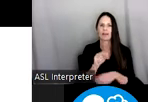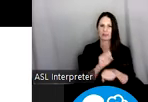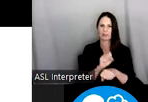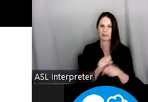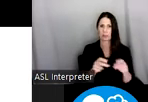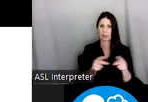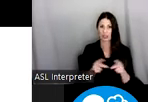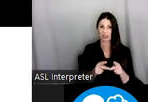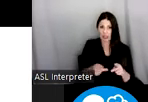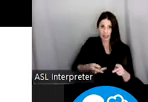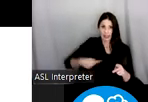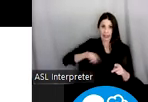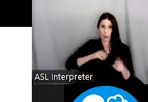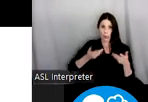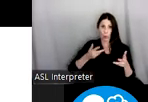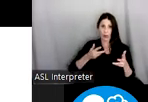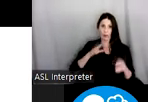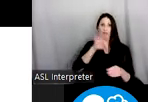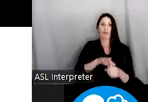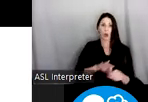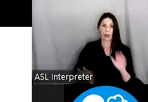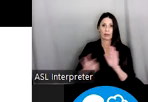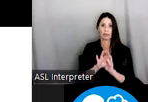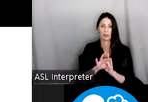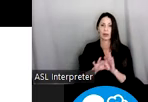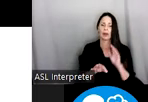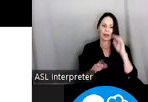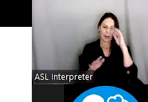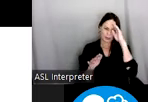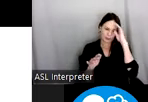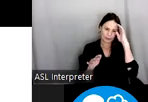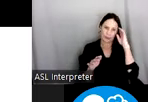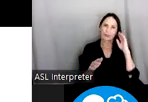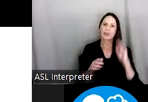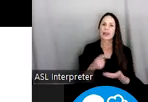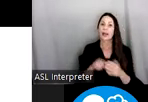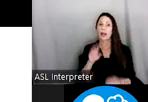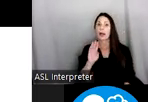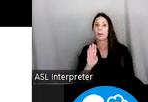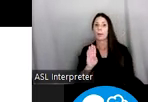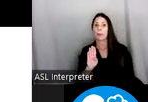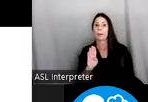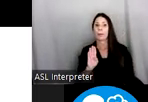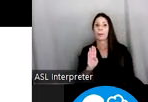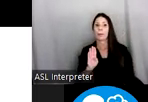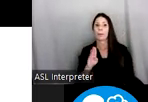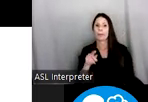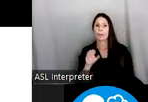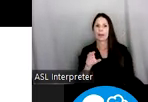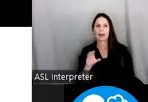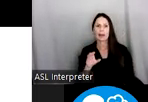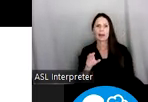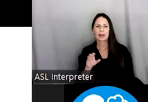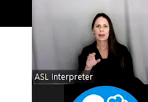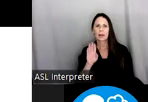to, or voted in on for like BPAC for me with the recovery liaison and